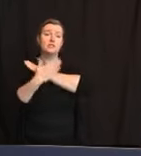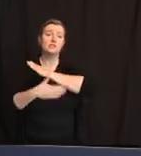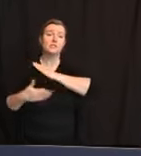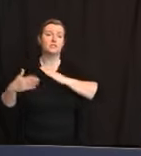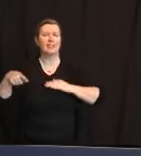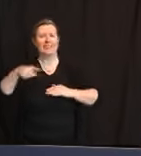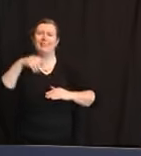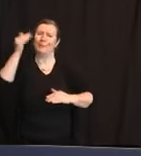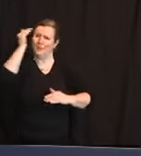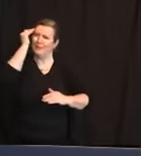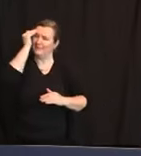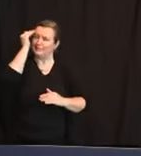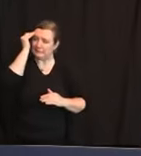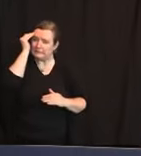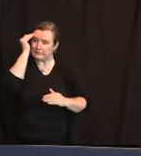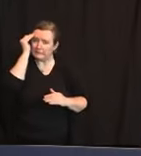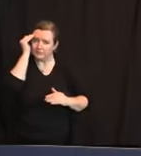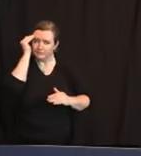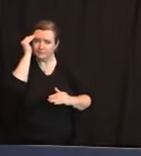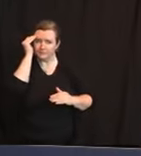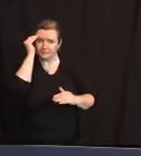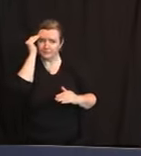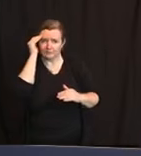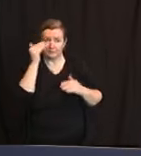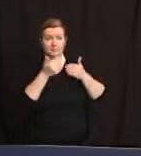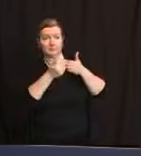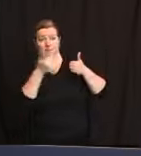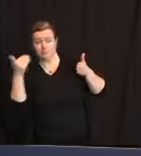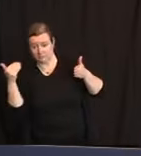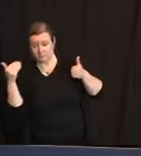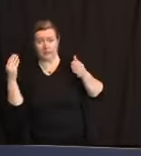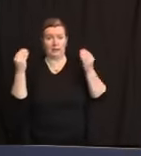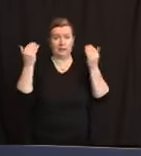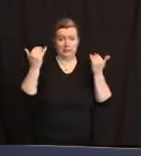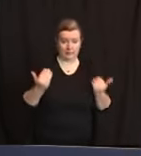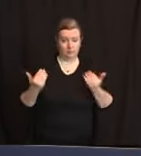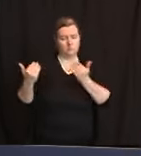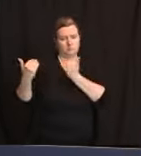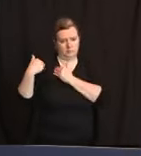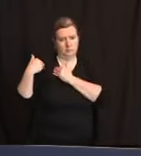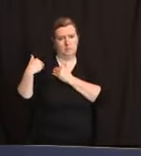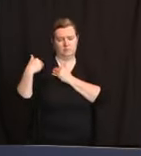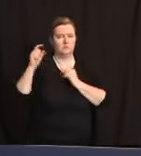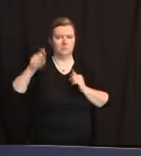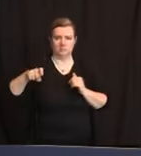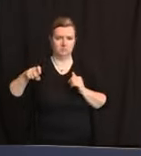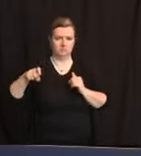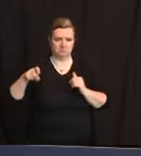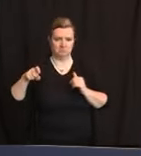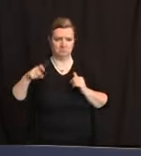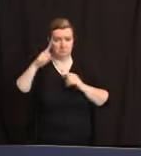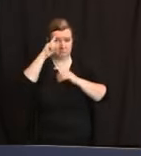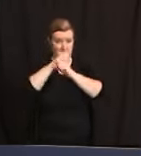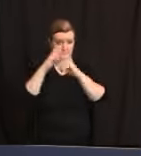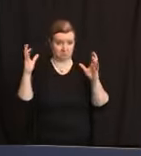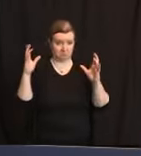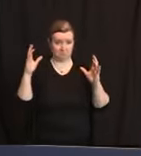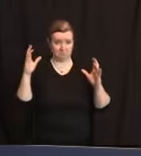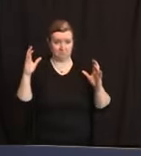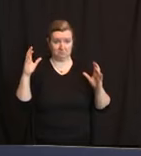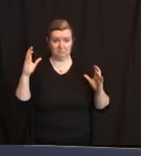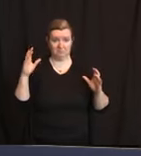we were and where we are now and what we have to do. I don't envision what happened recently in Naples, Florida,